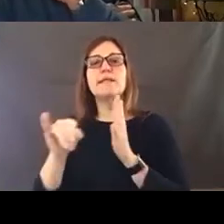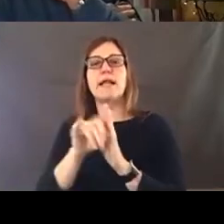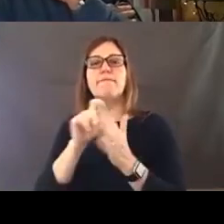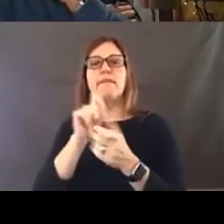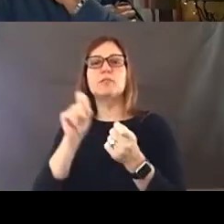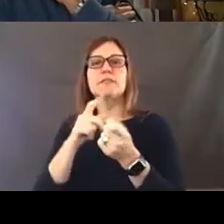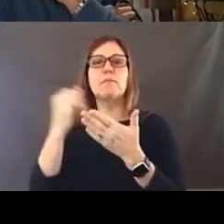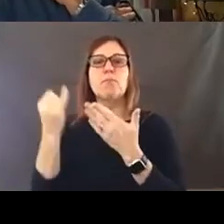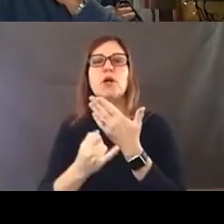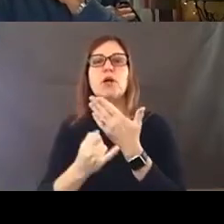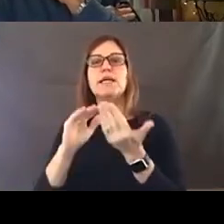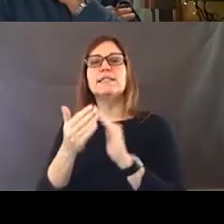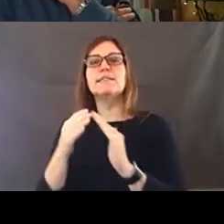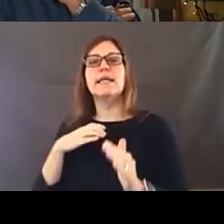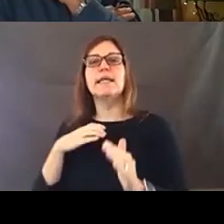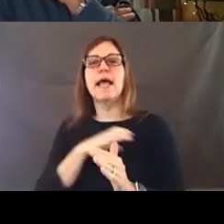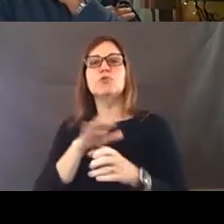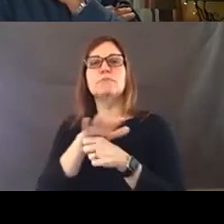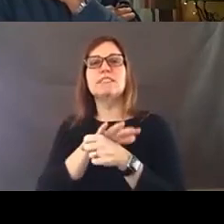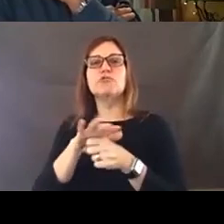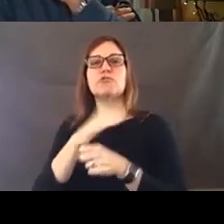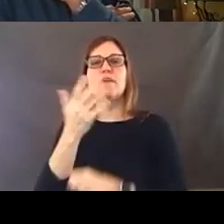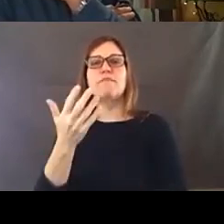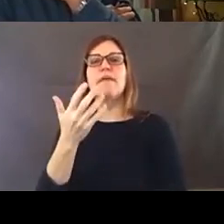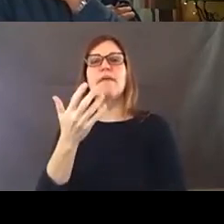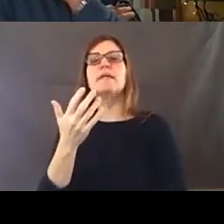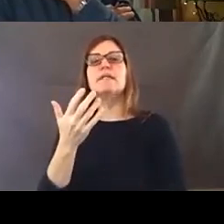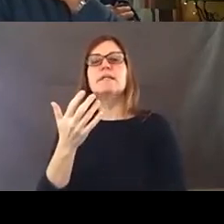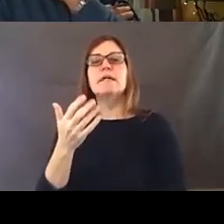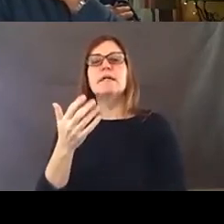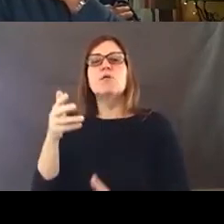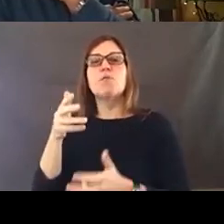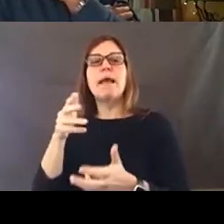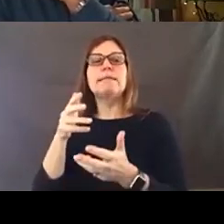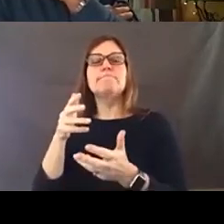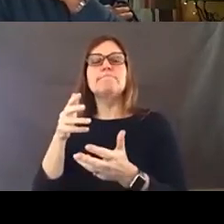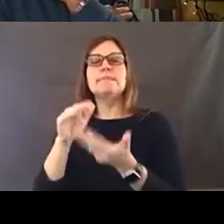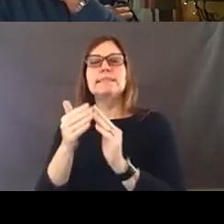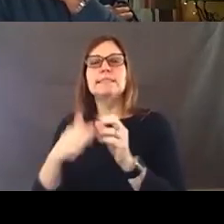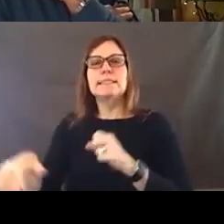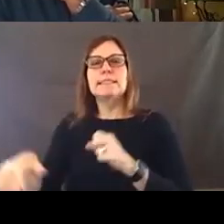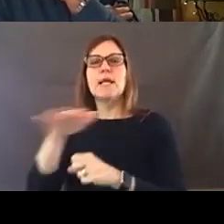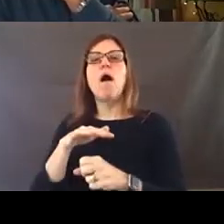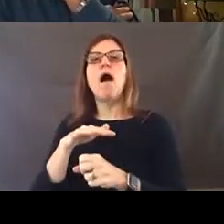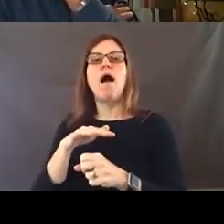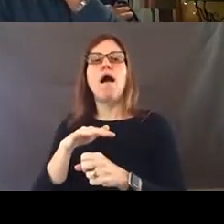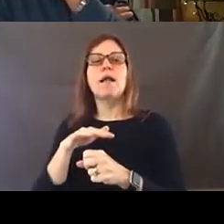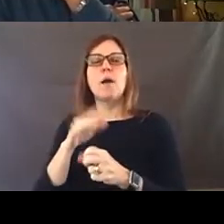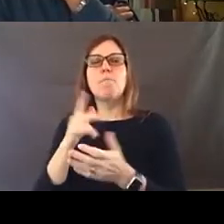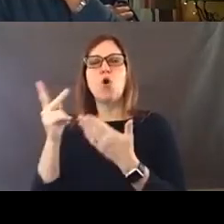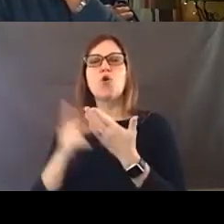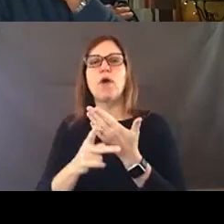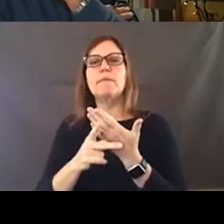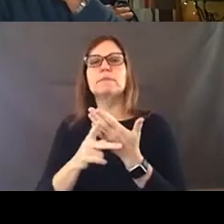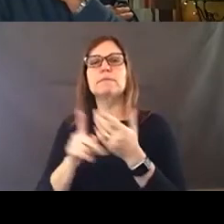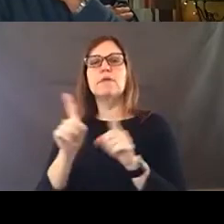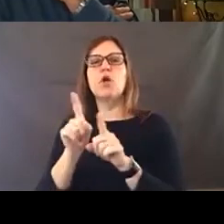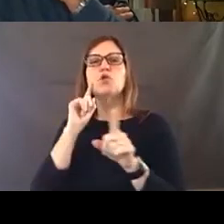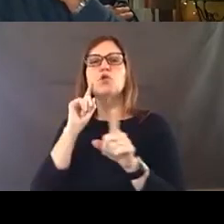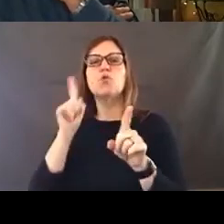City Council District 5, remaining citywide programs, and authorize a subsequent agreement for